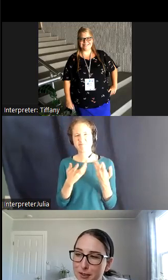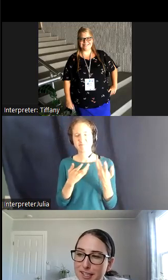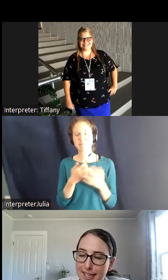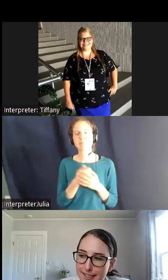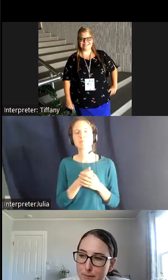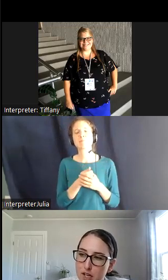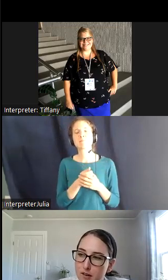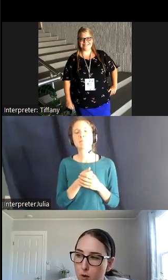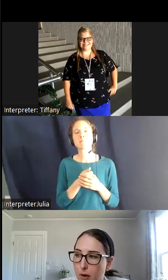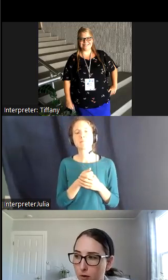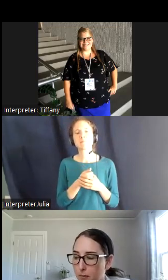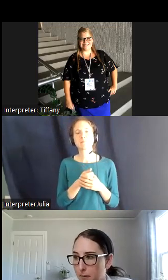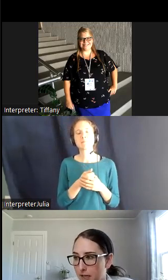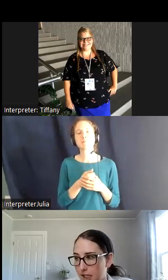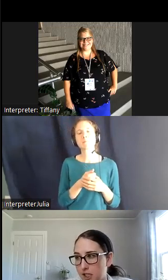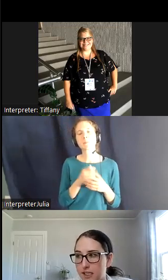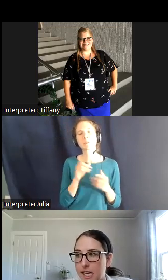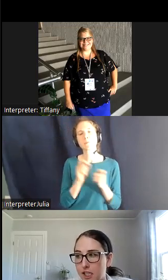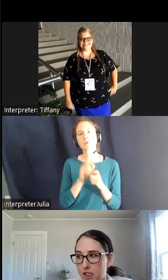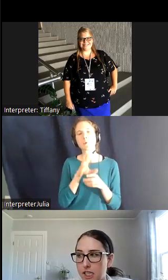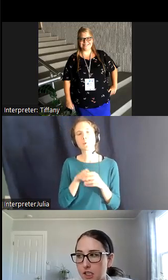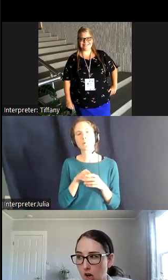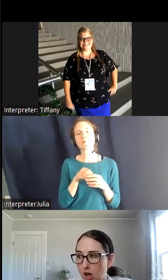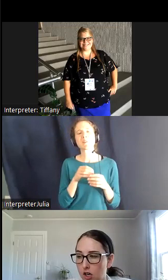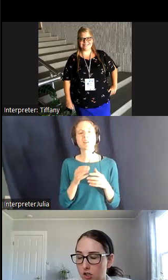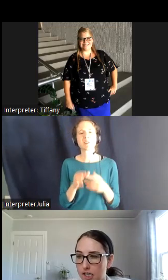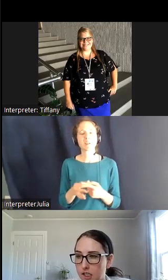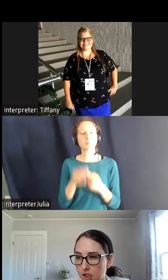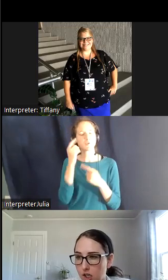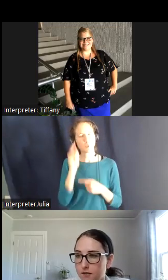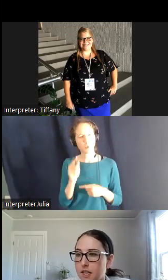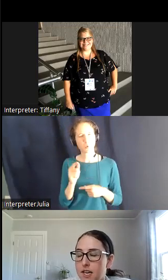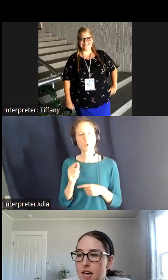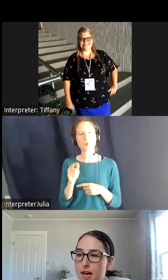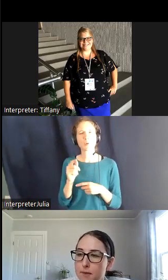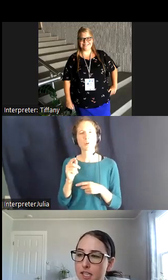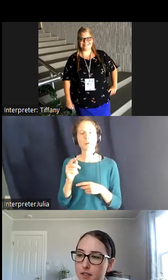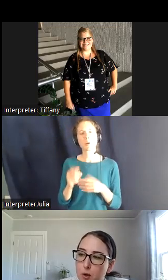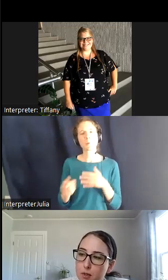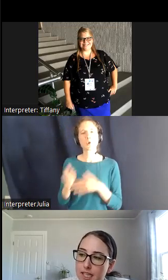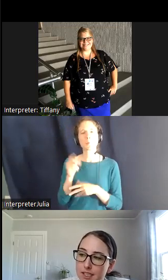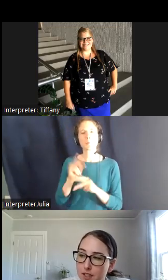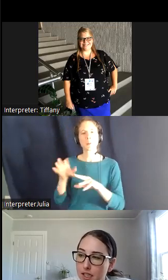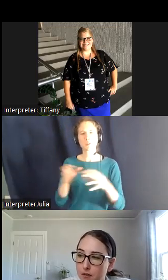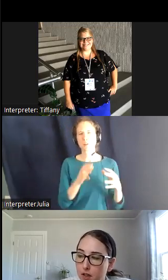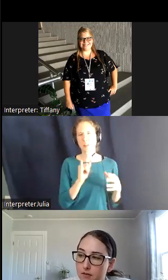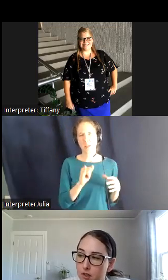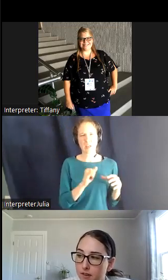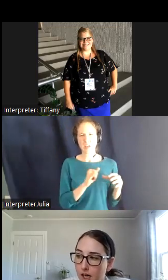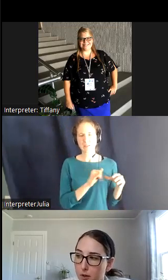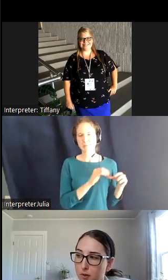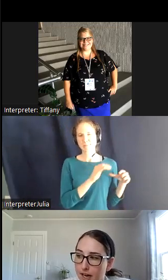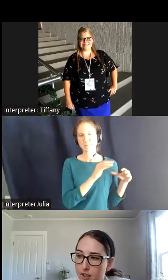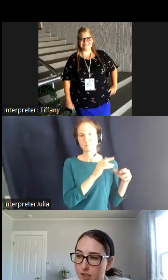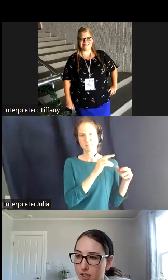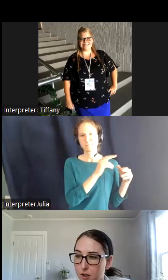specifically including that exception for priority populations the agency is not contracted to serve. The individual presents with a need for a level of